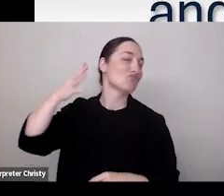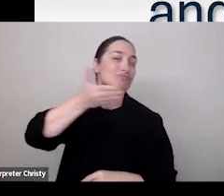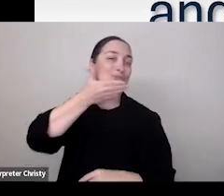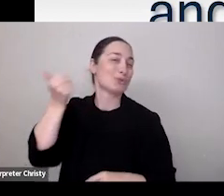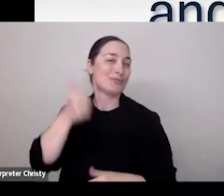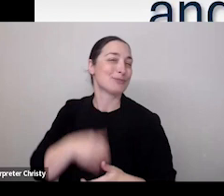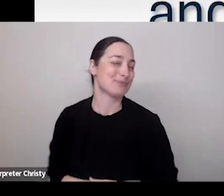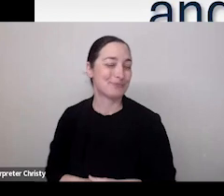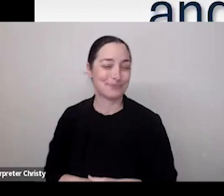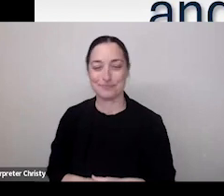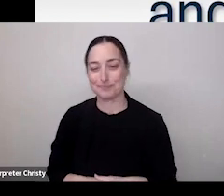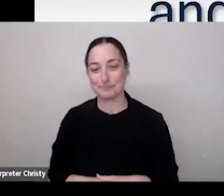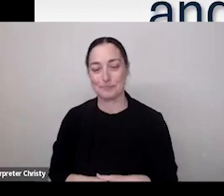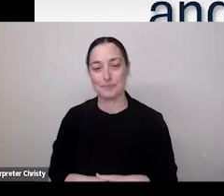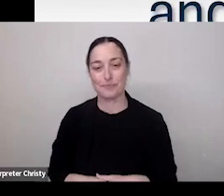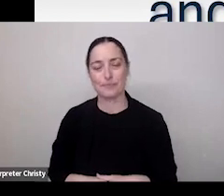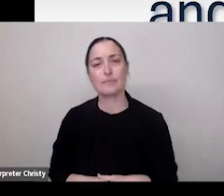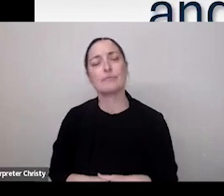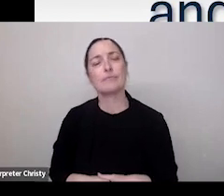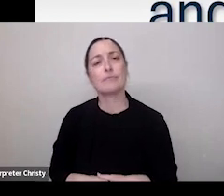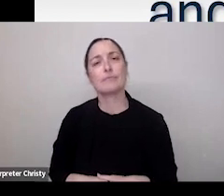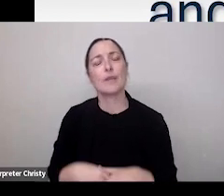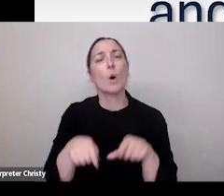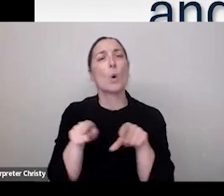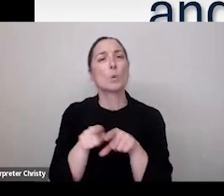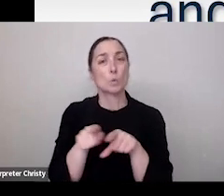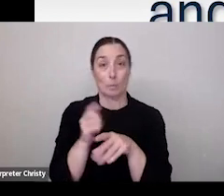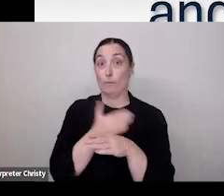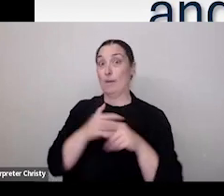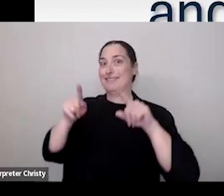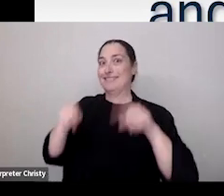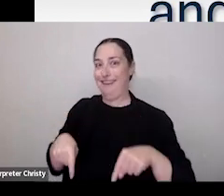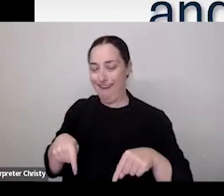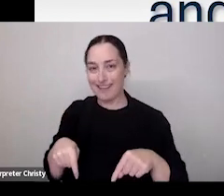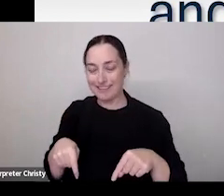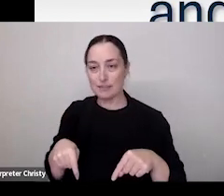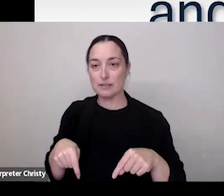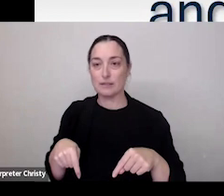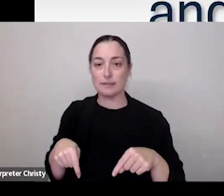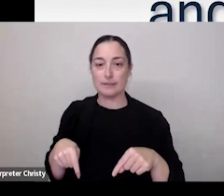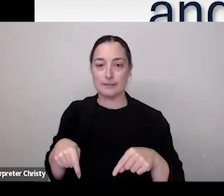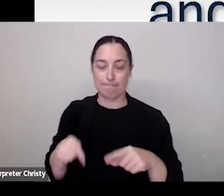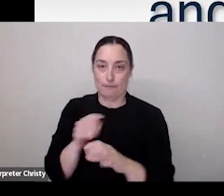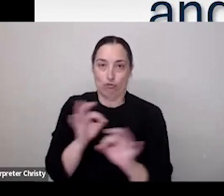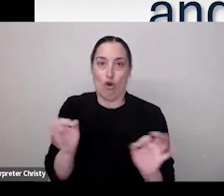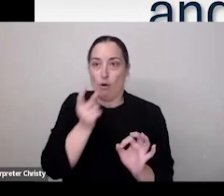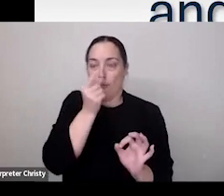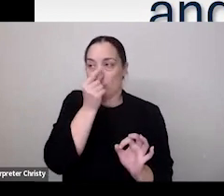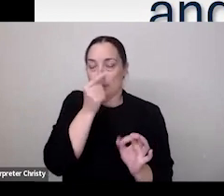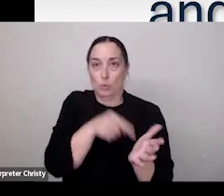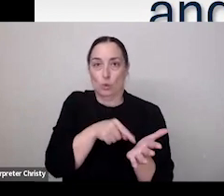today. I'd also like, before I start, to just, it's not possible to recognize the